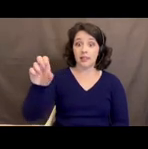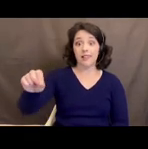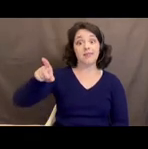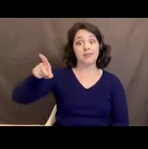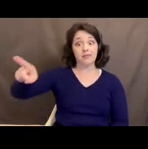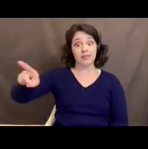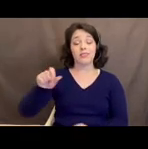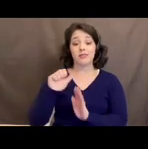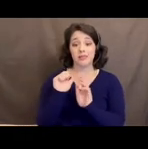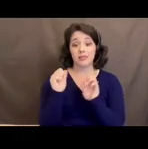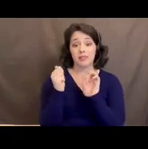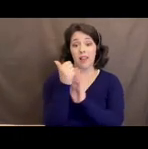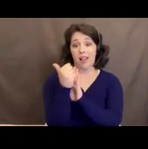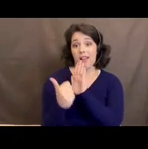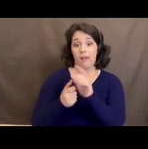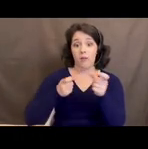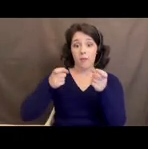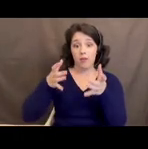them.